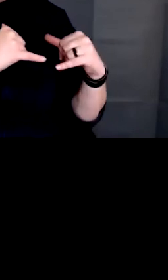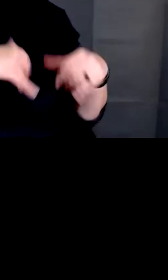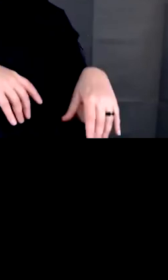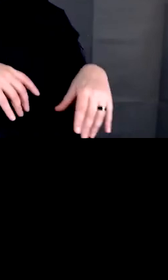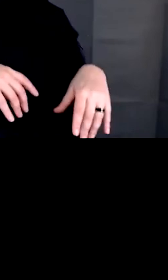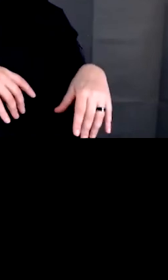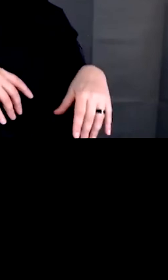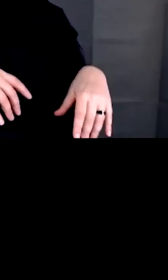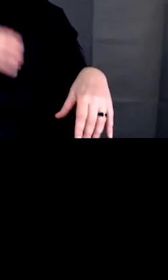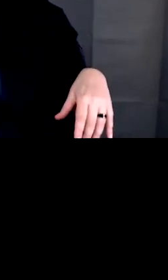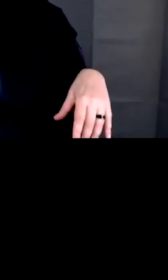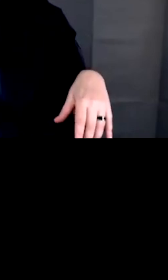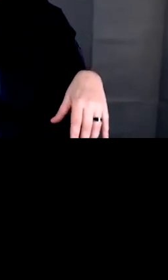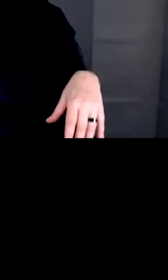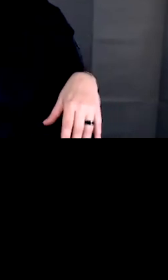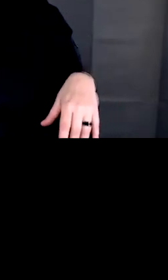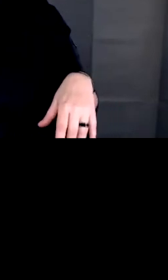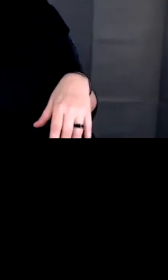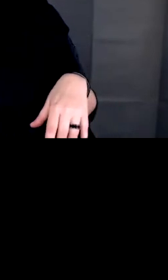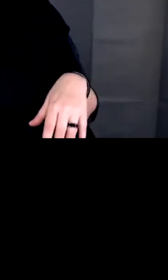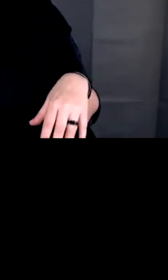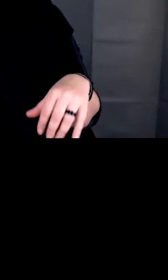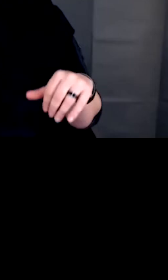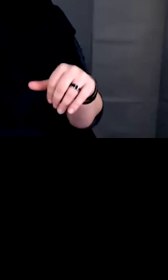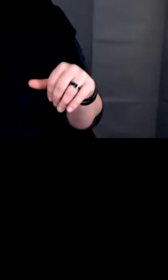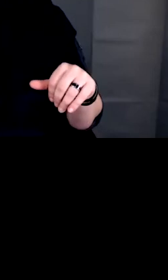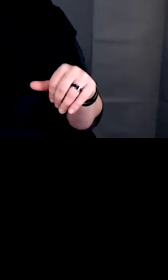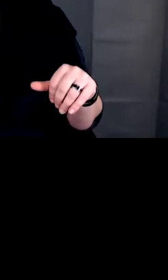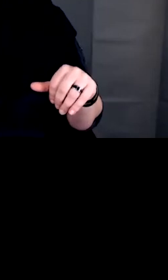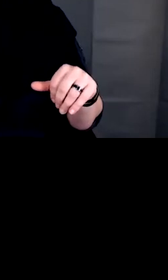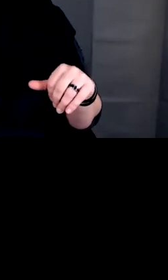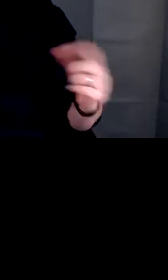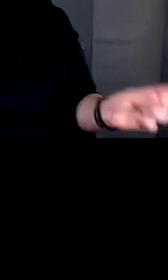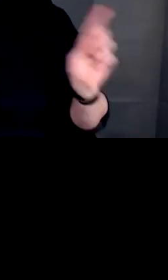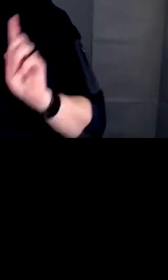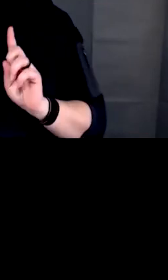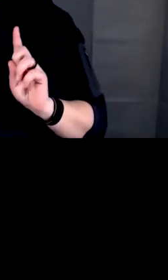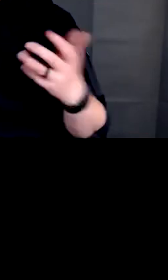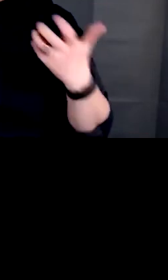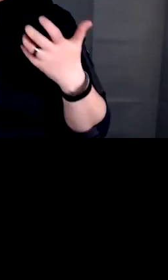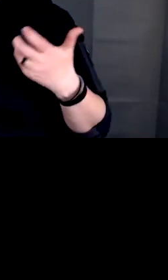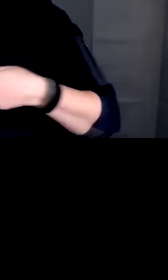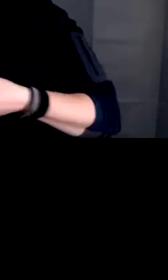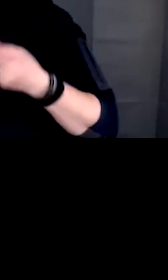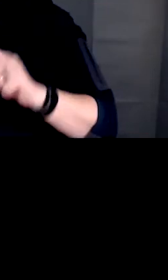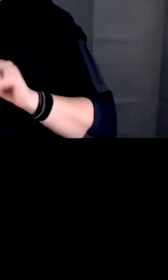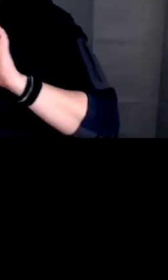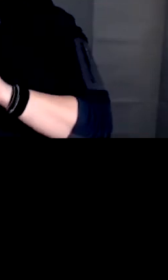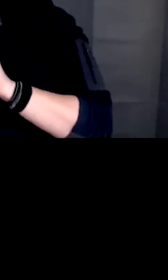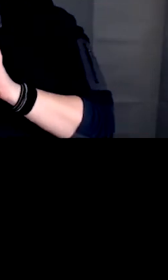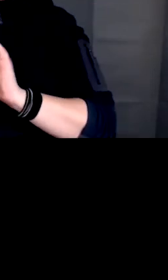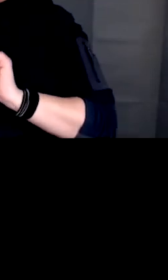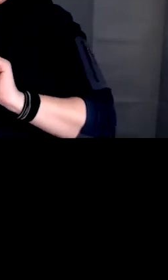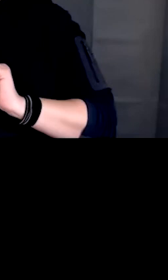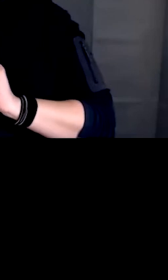that social instinct is stronger than our bigotry and prejudice. And so if you wanted to make an intervention that would use social